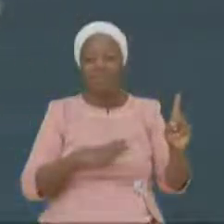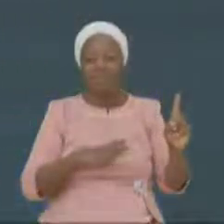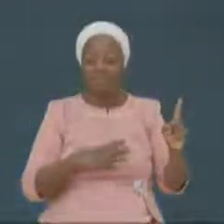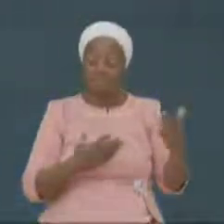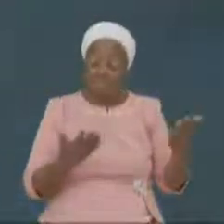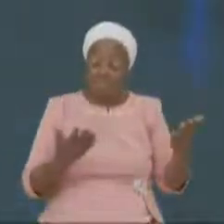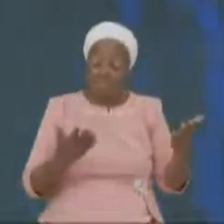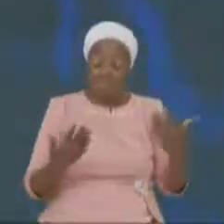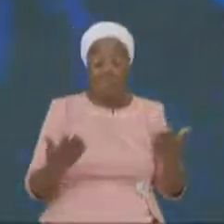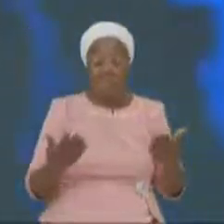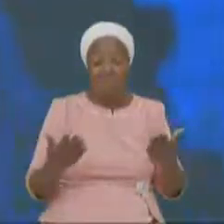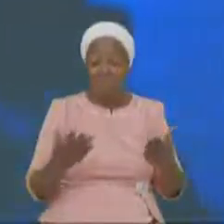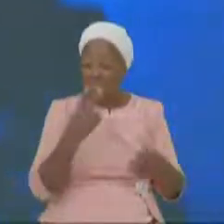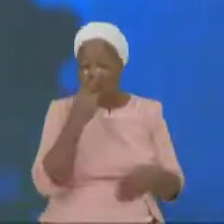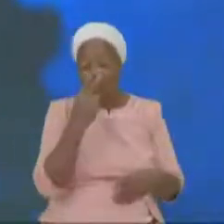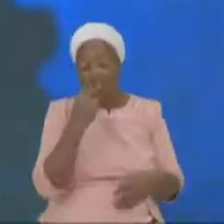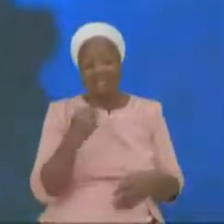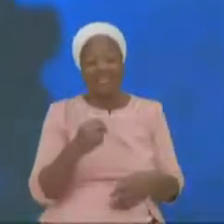foreign lady,